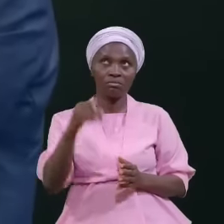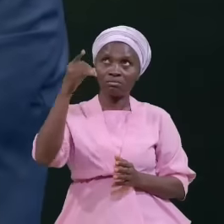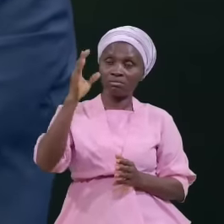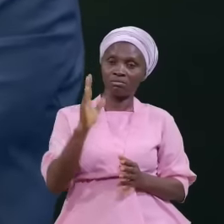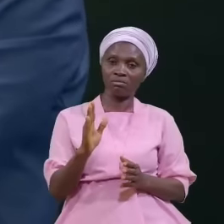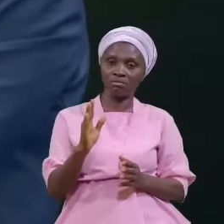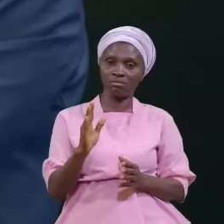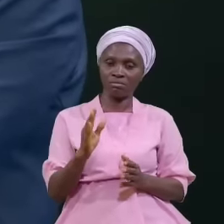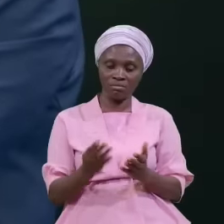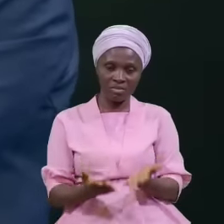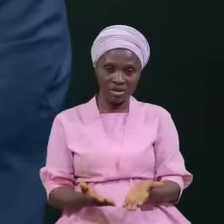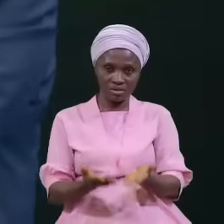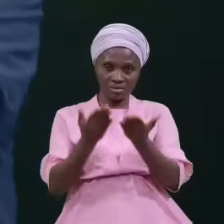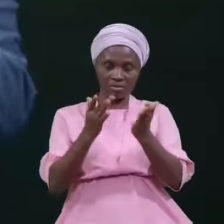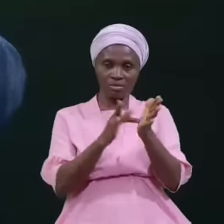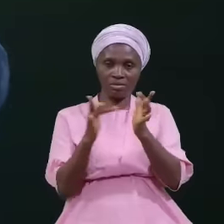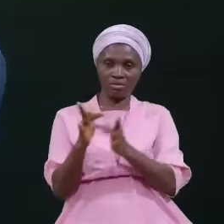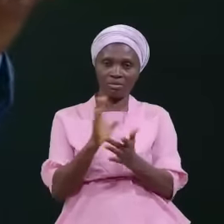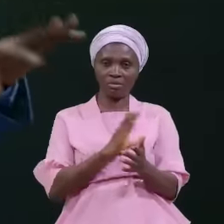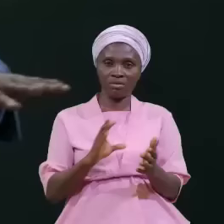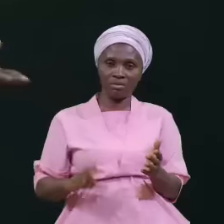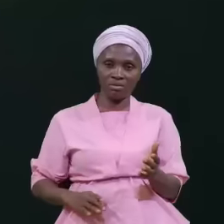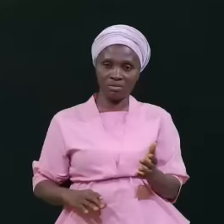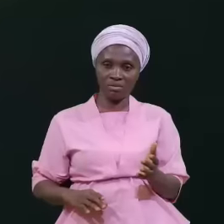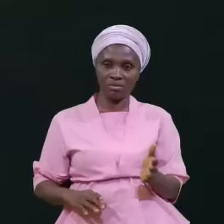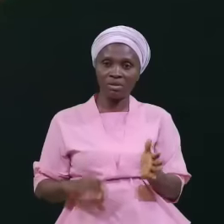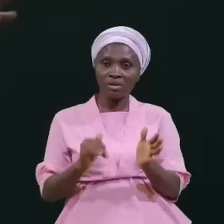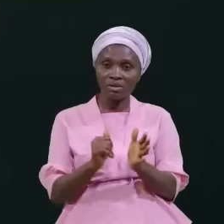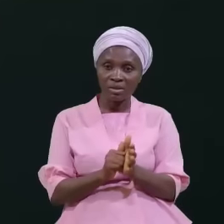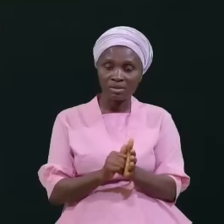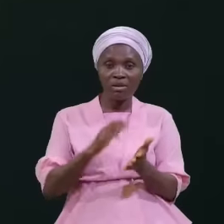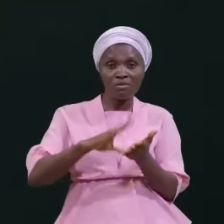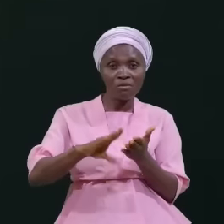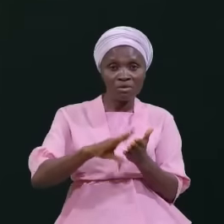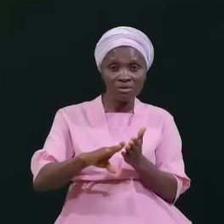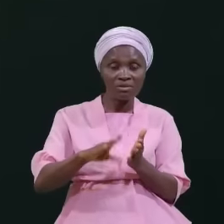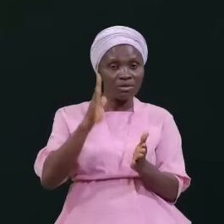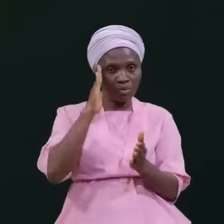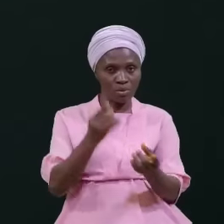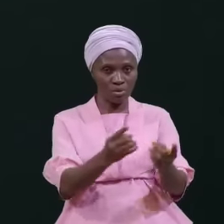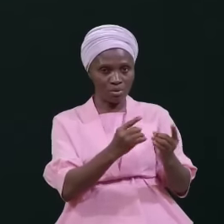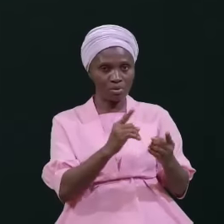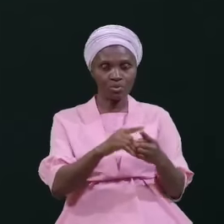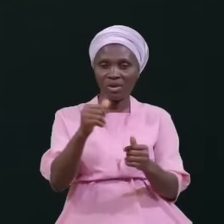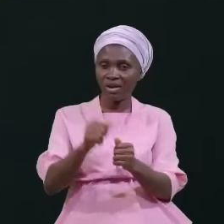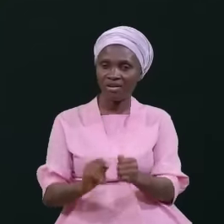exalted Jesus Christ, that forgiveness will come to everyone. Those people that